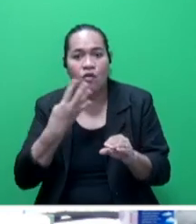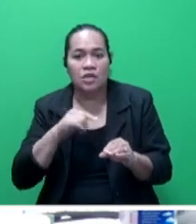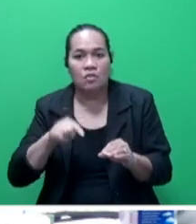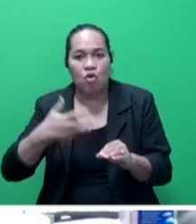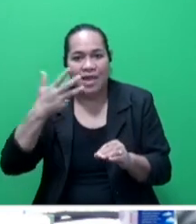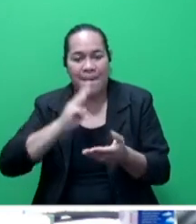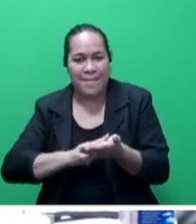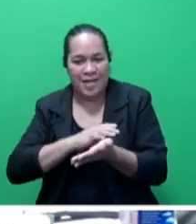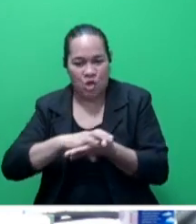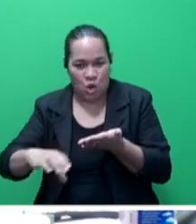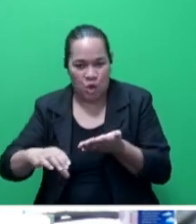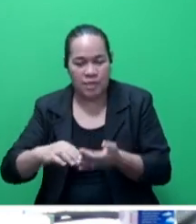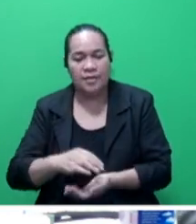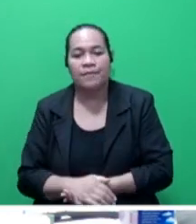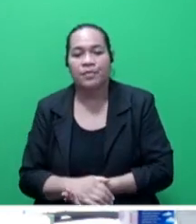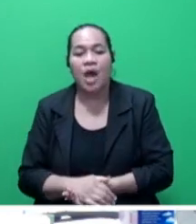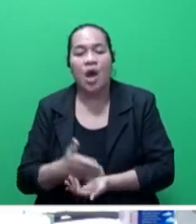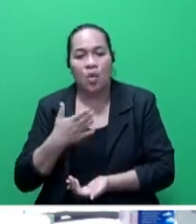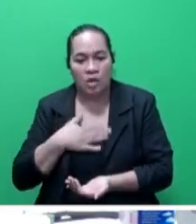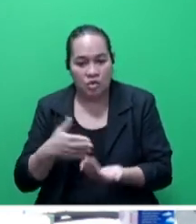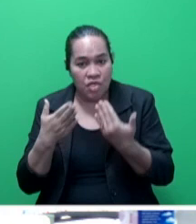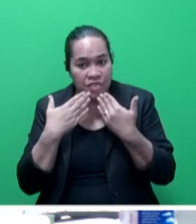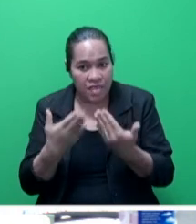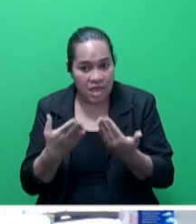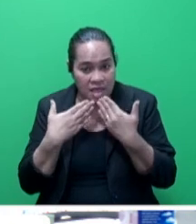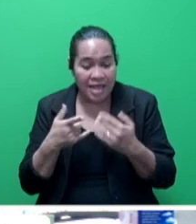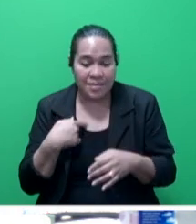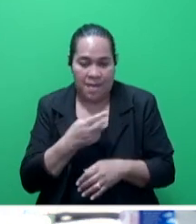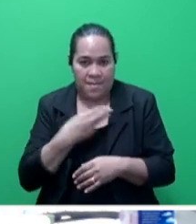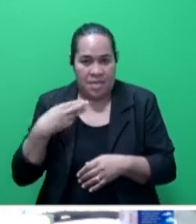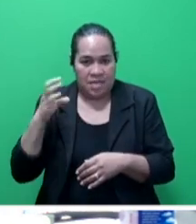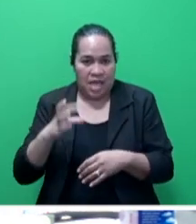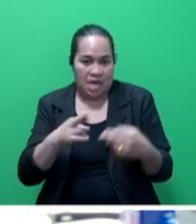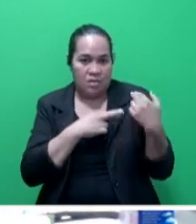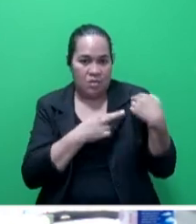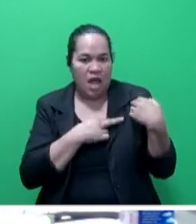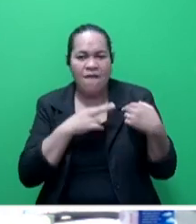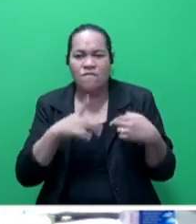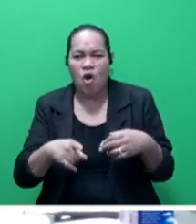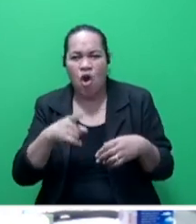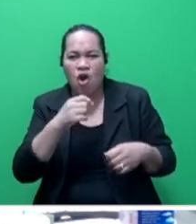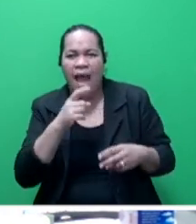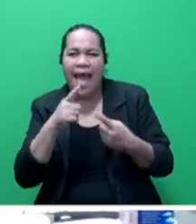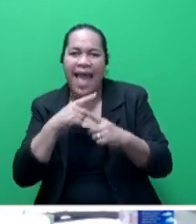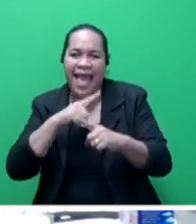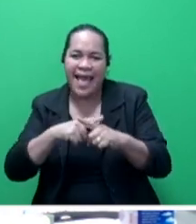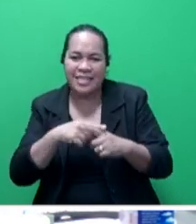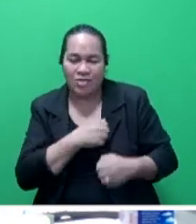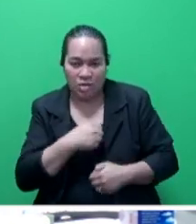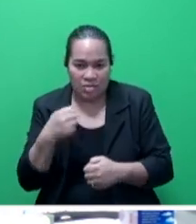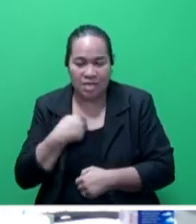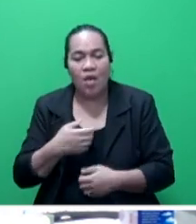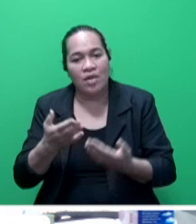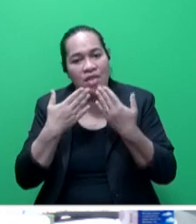I'm also thankful because as Minister responsible for veteran affairs, I do acknowledge the allocation